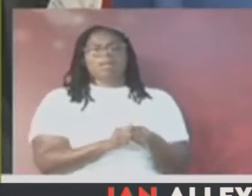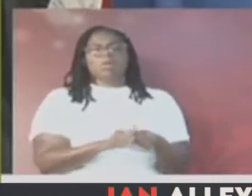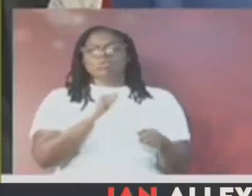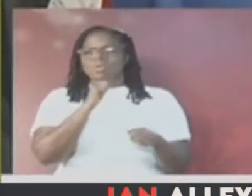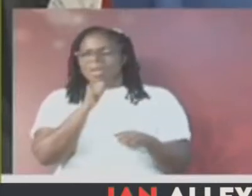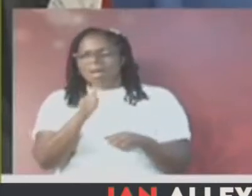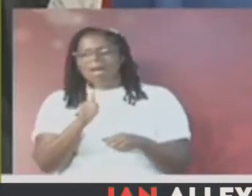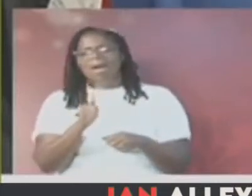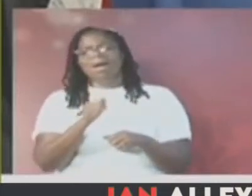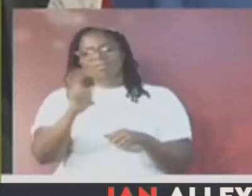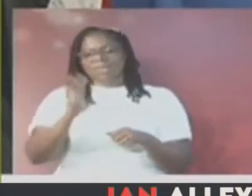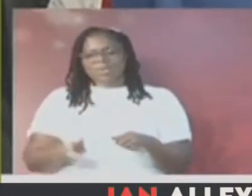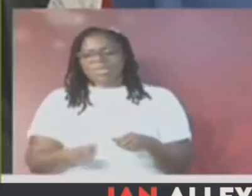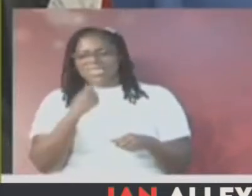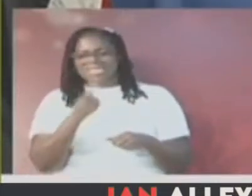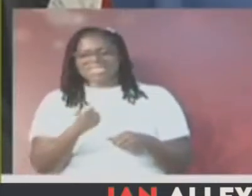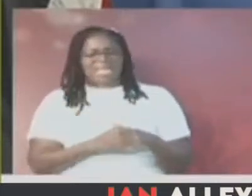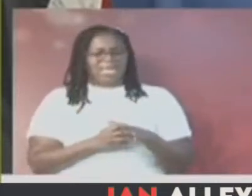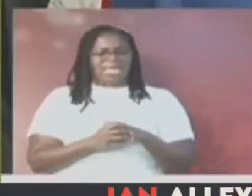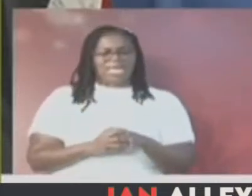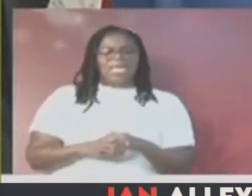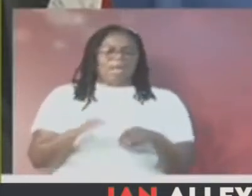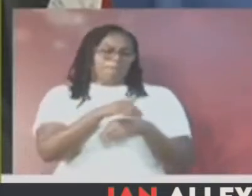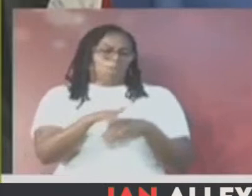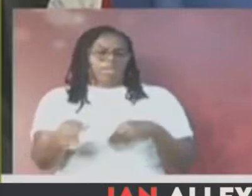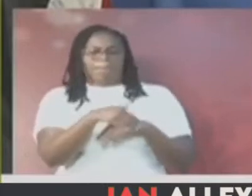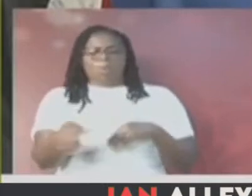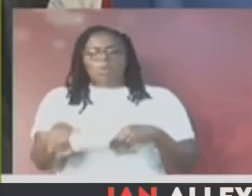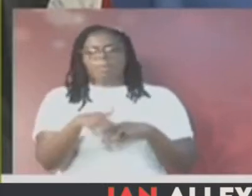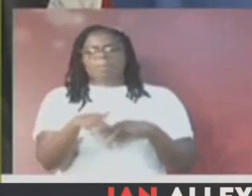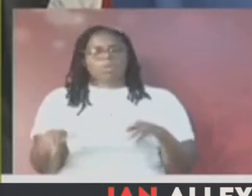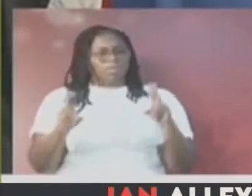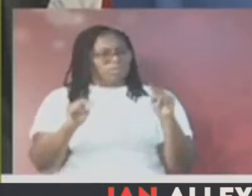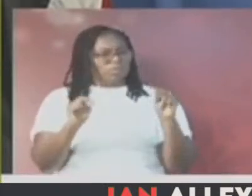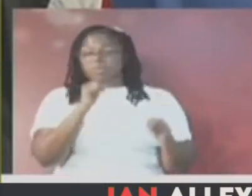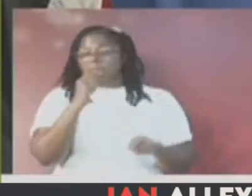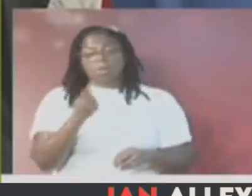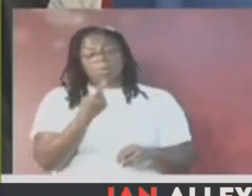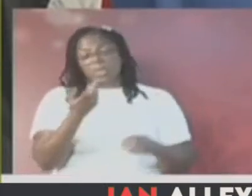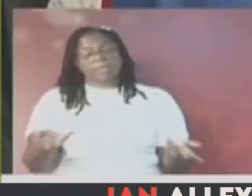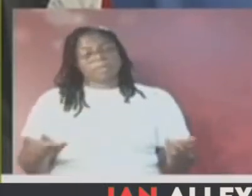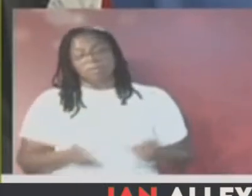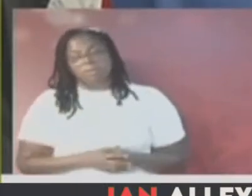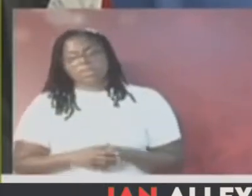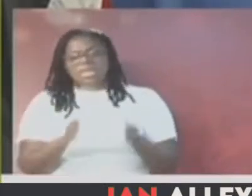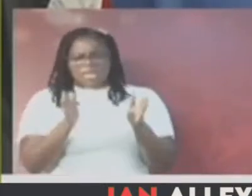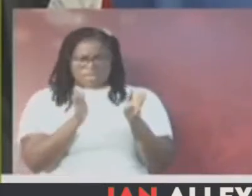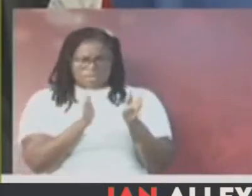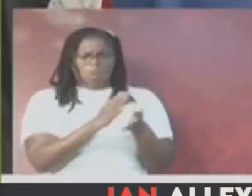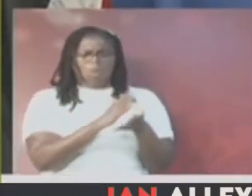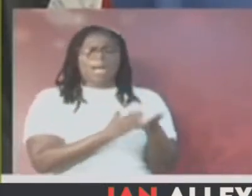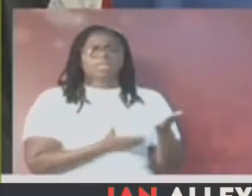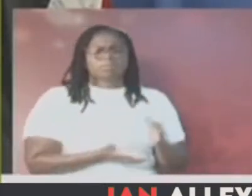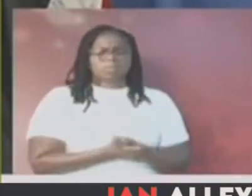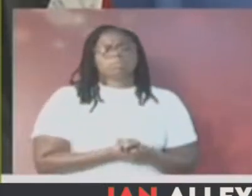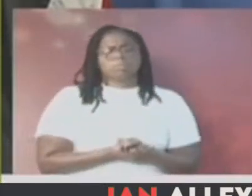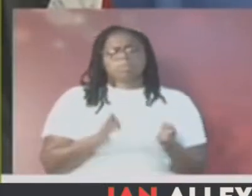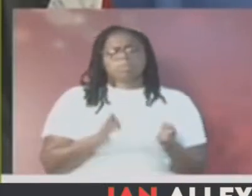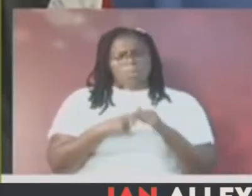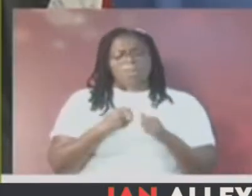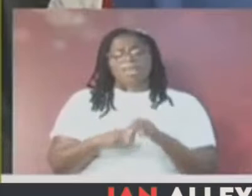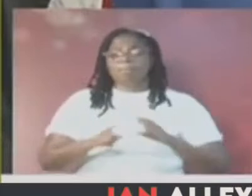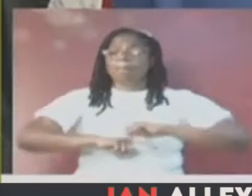border. It is not only that. In fact, statistically, that is a small part of the